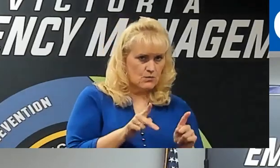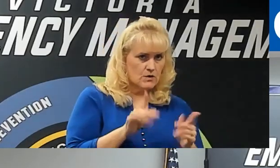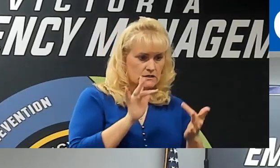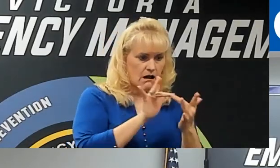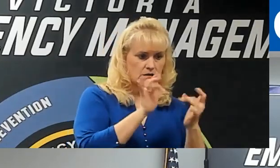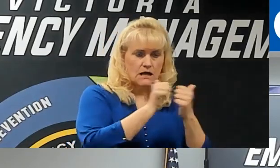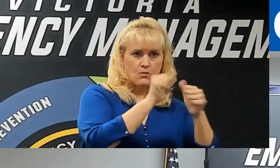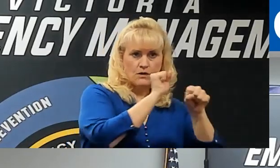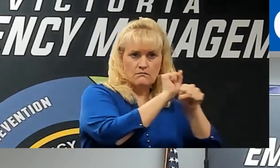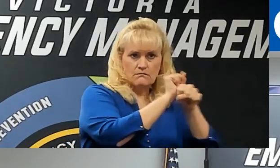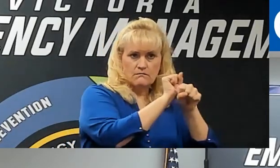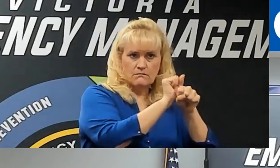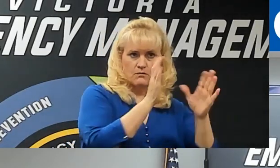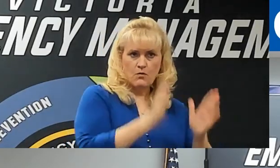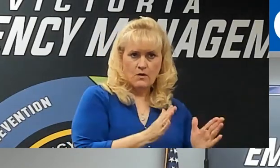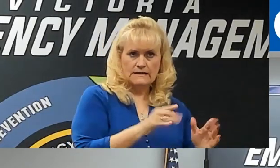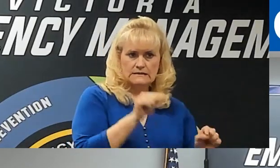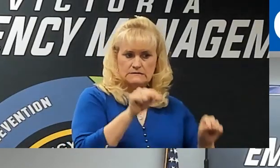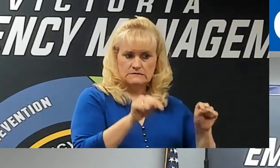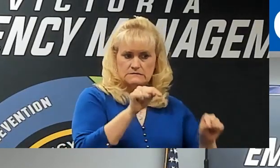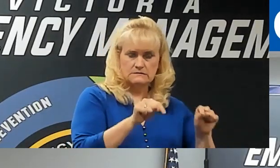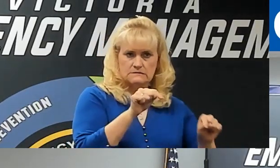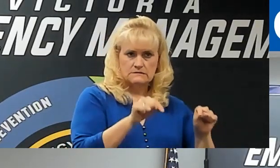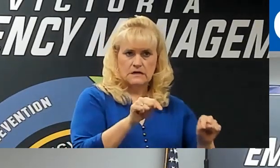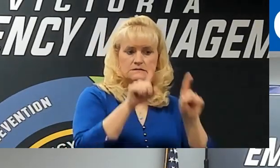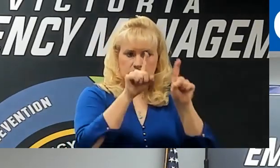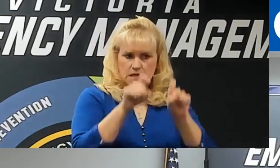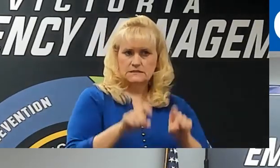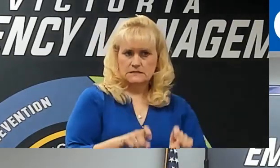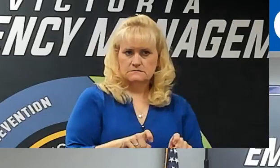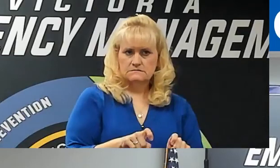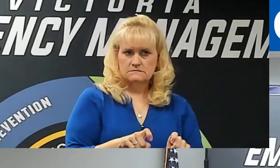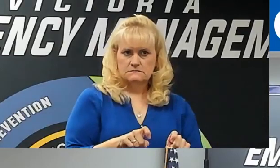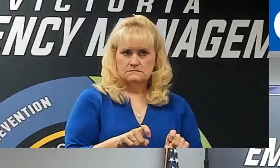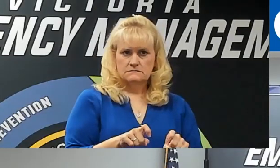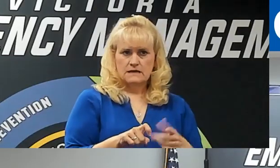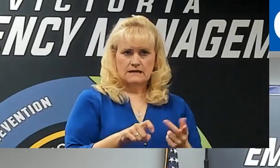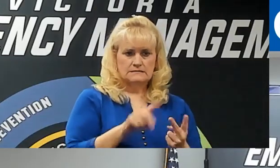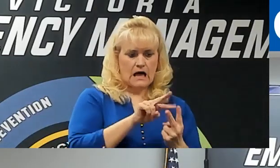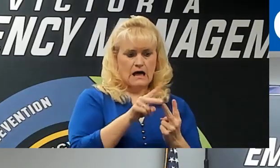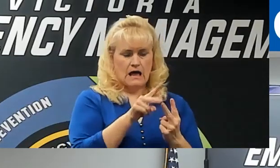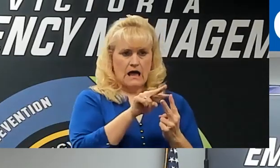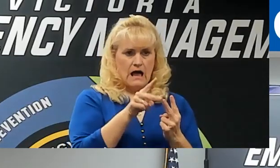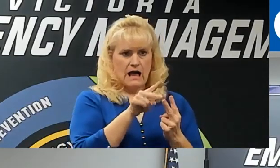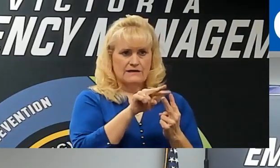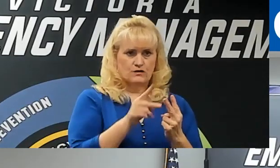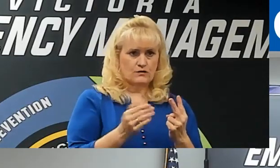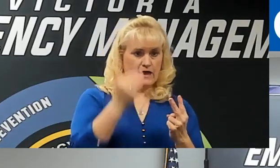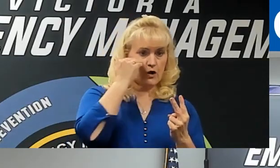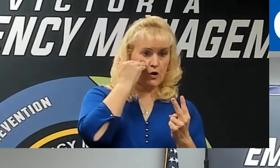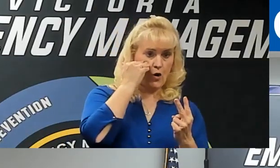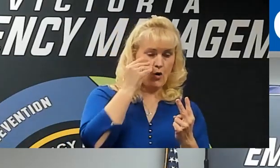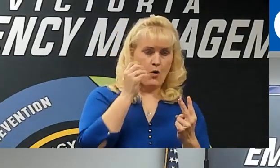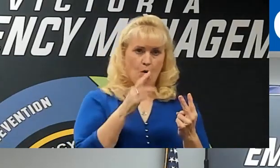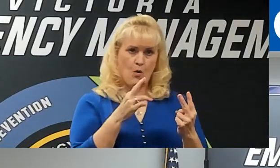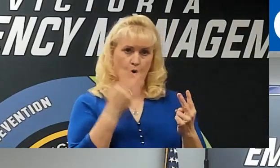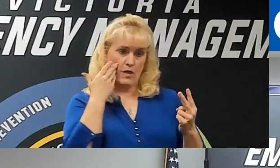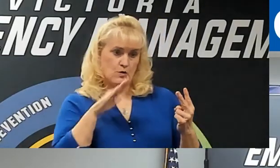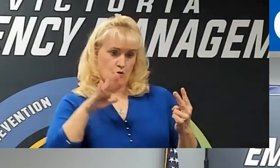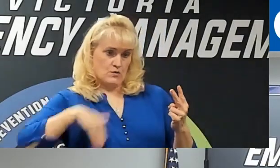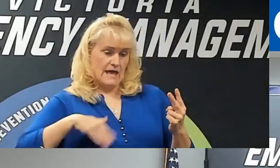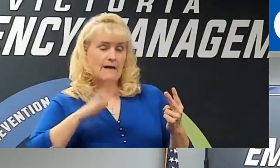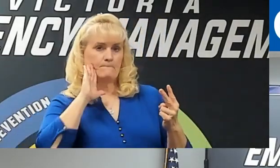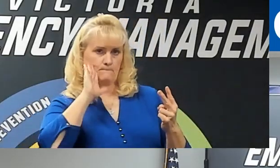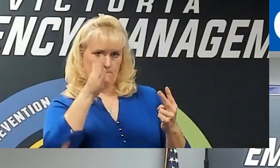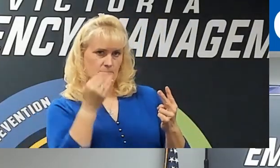those employees that was positive has been tested and has either gotten their test results back or they're pending and they will be back